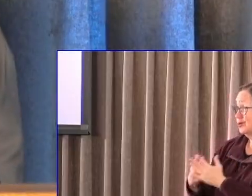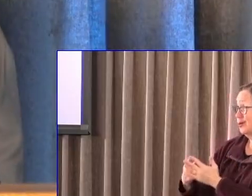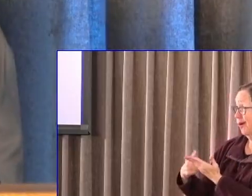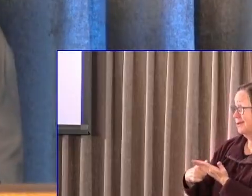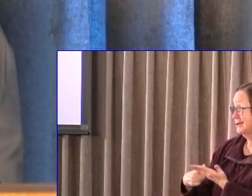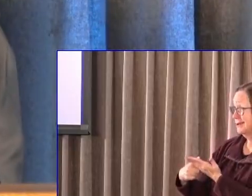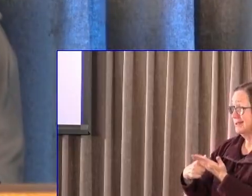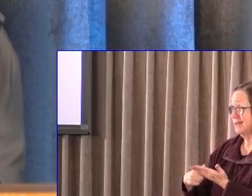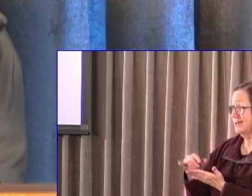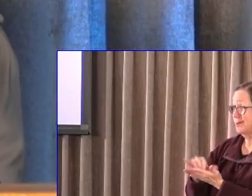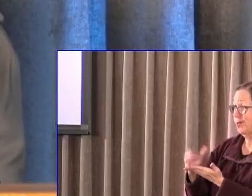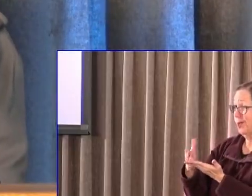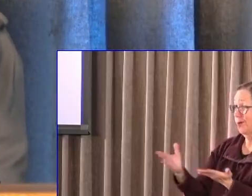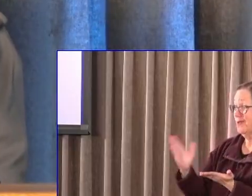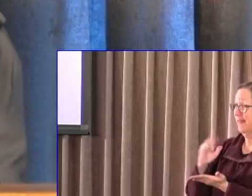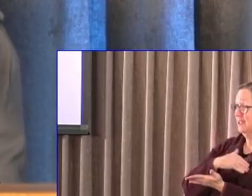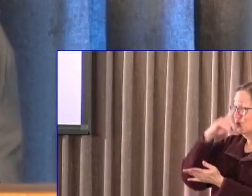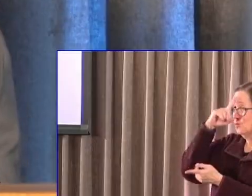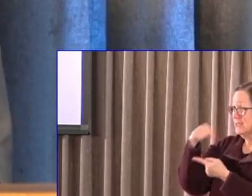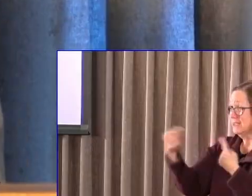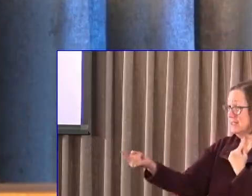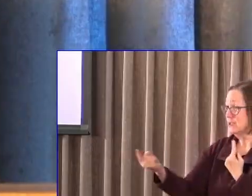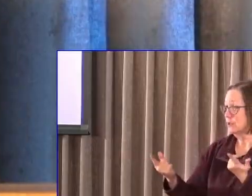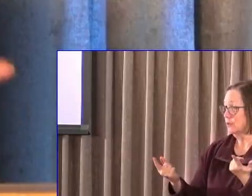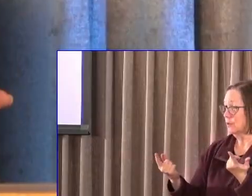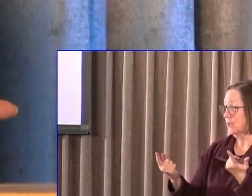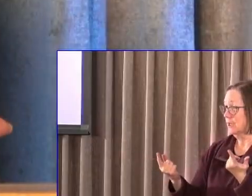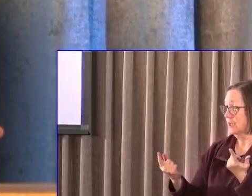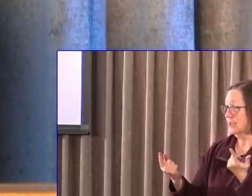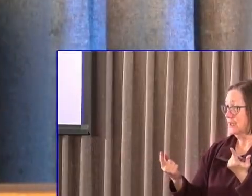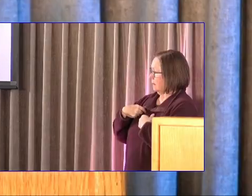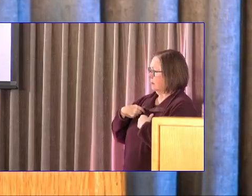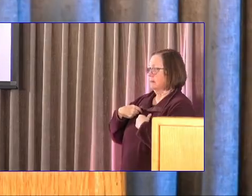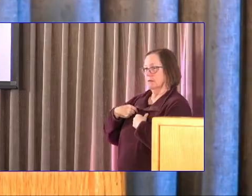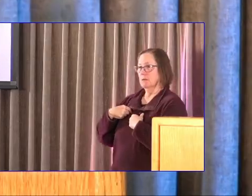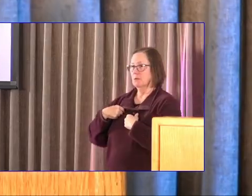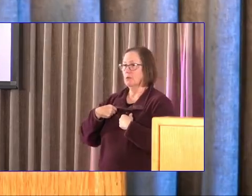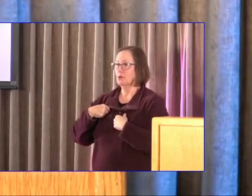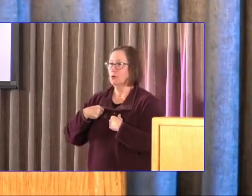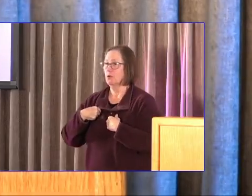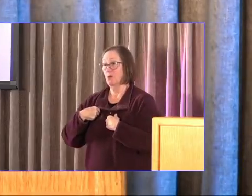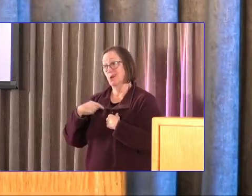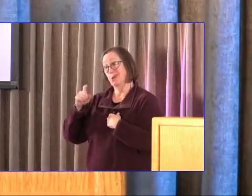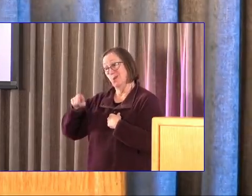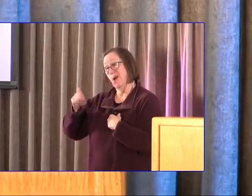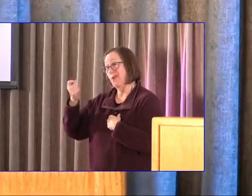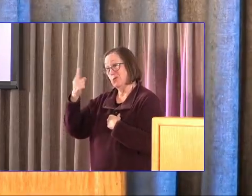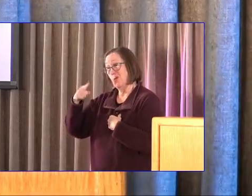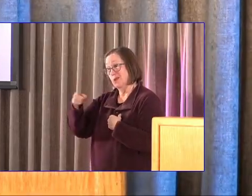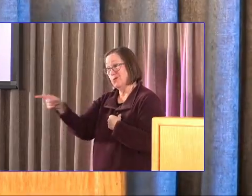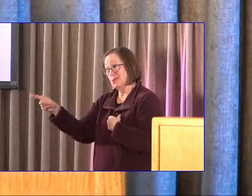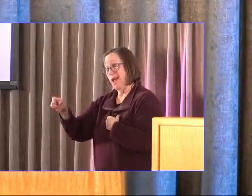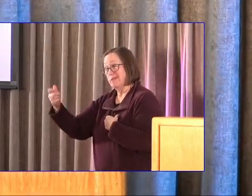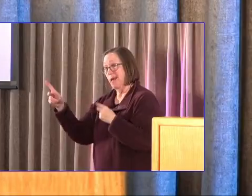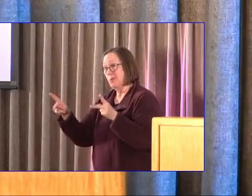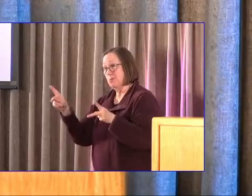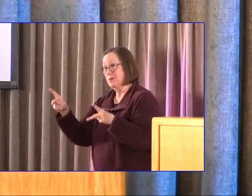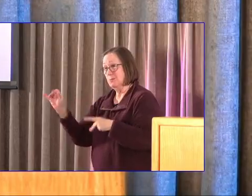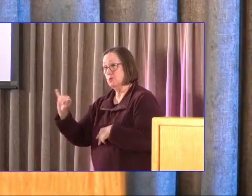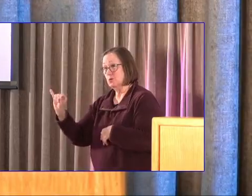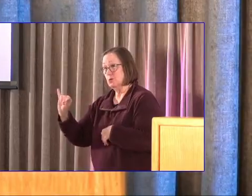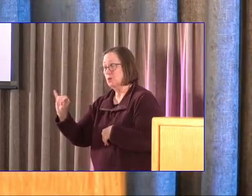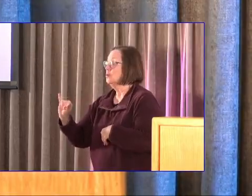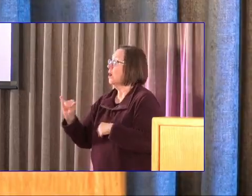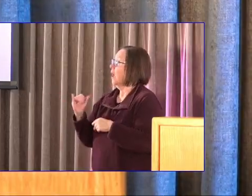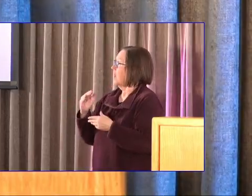and intentionally, so when we leave that space, we're not more harmed than when we entered? When we're talking about inclusion, when we're talking about belonging, when we're talking about community, this